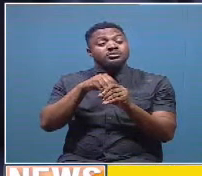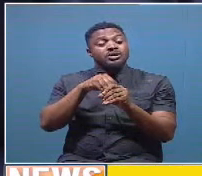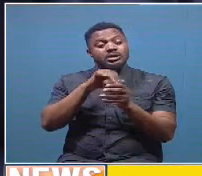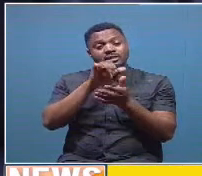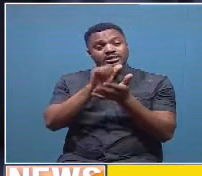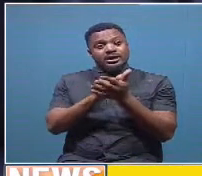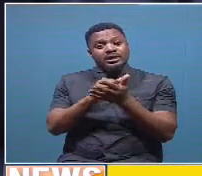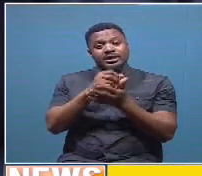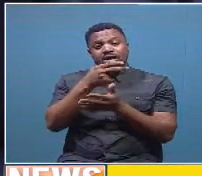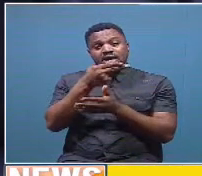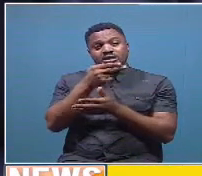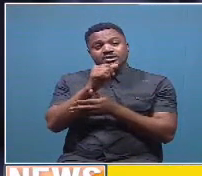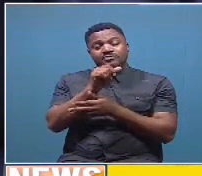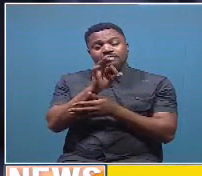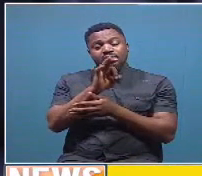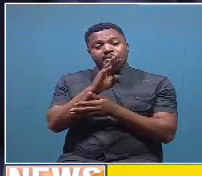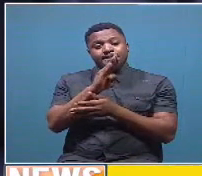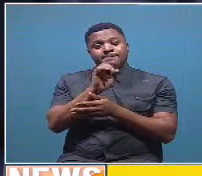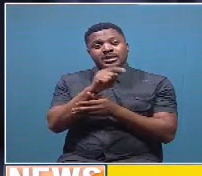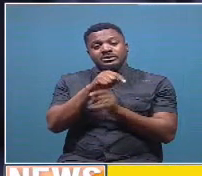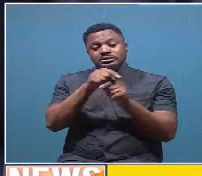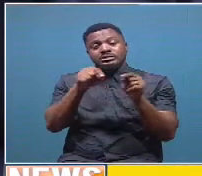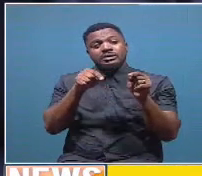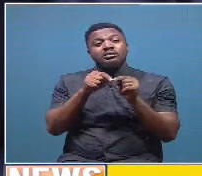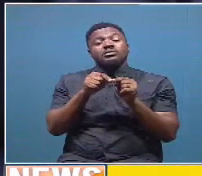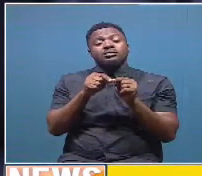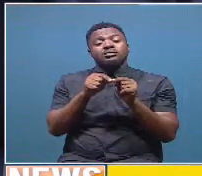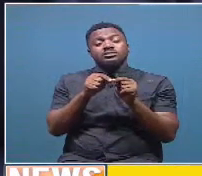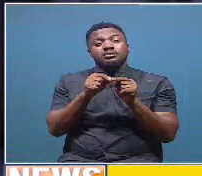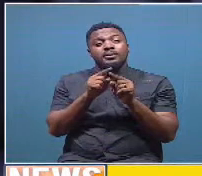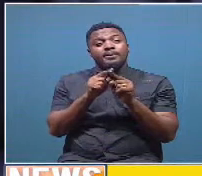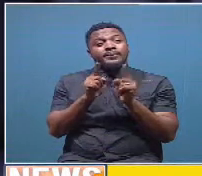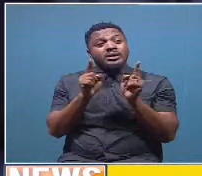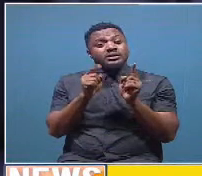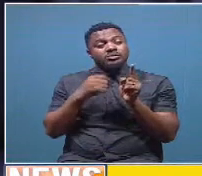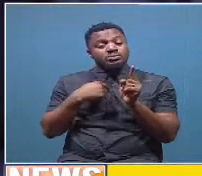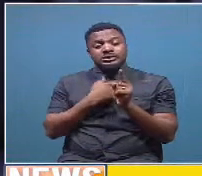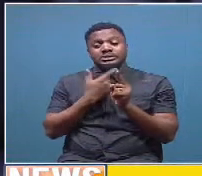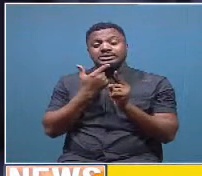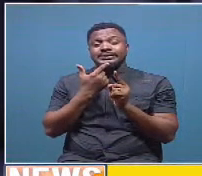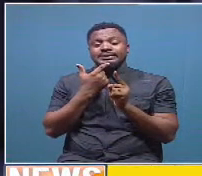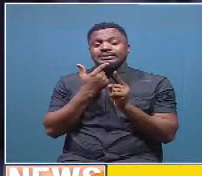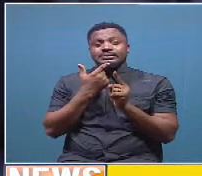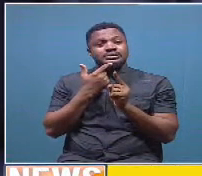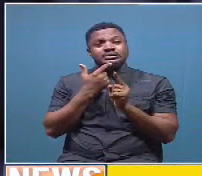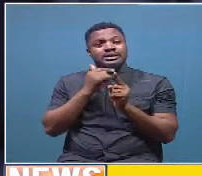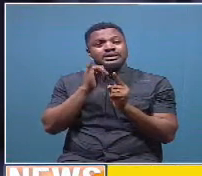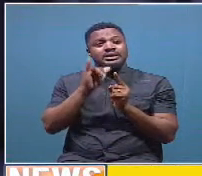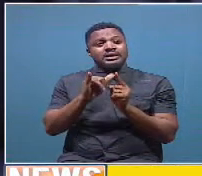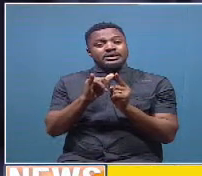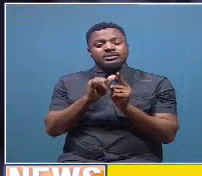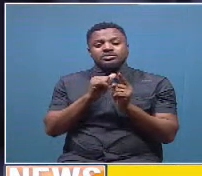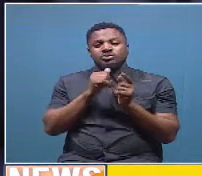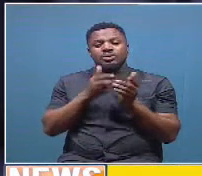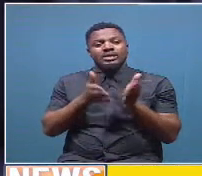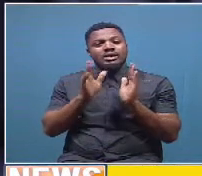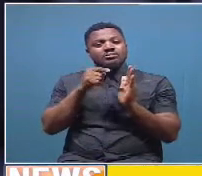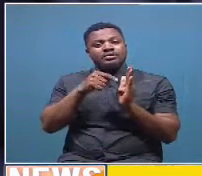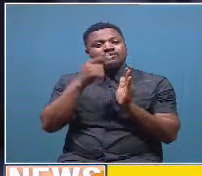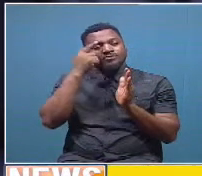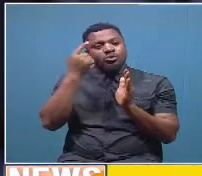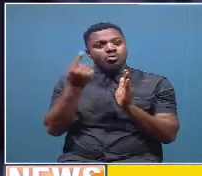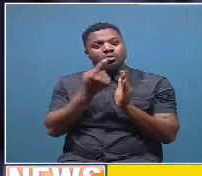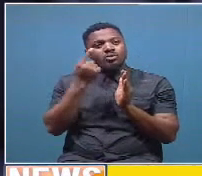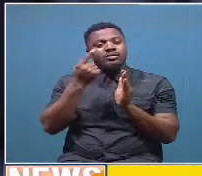assigned space on this frequency. And we are saying that that should be exclusively reserved for